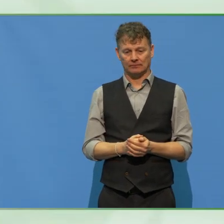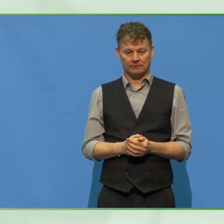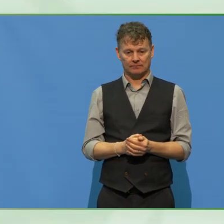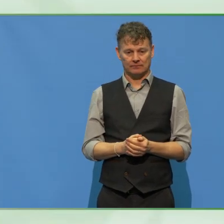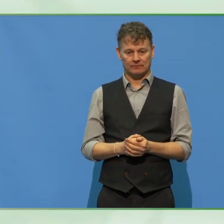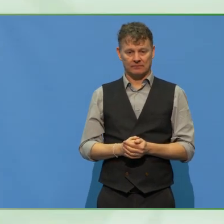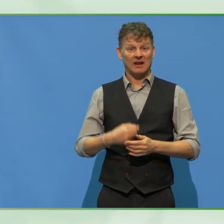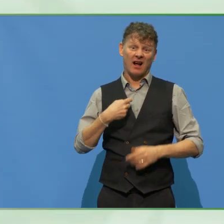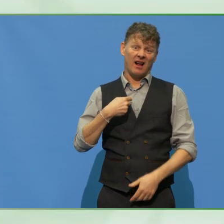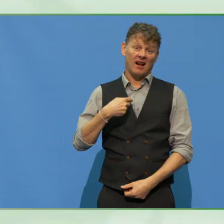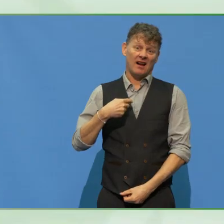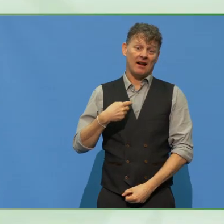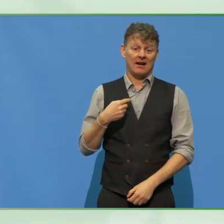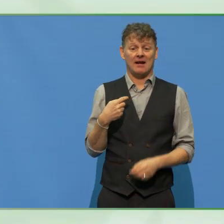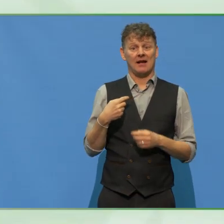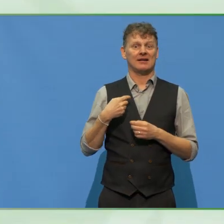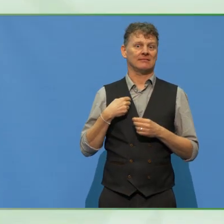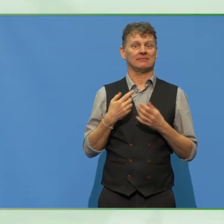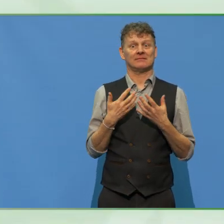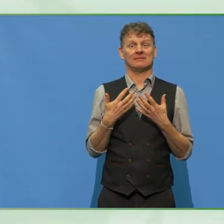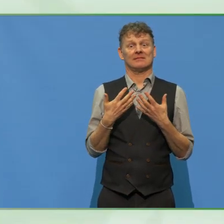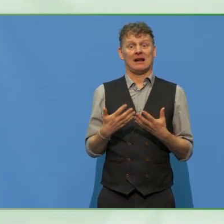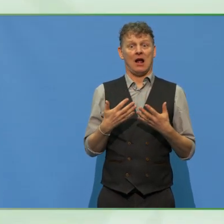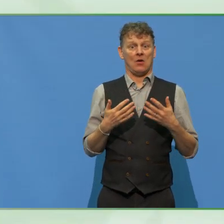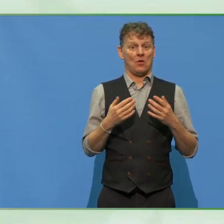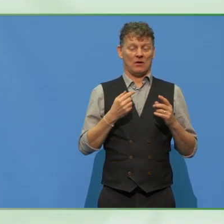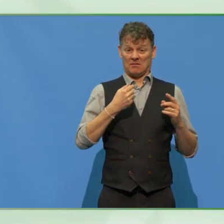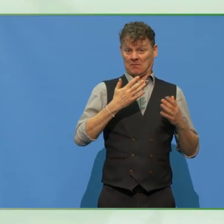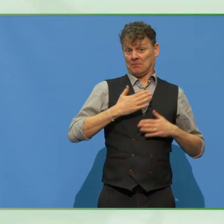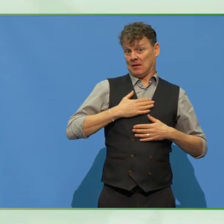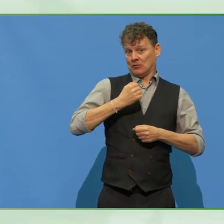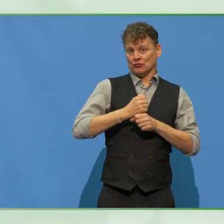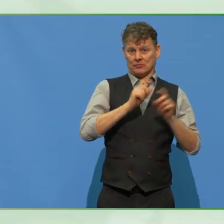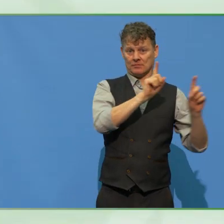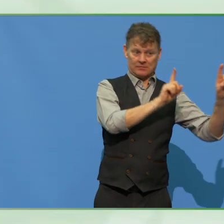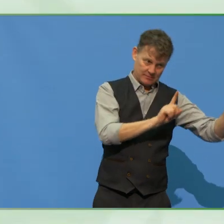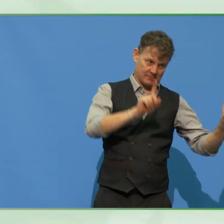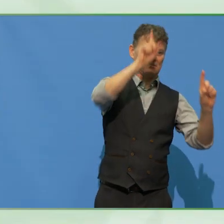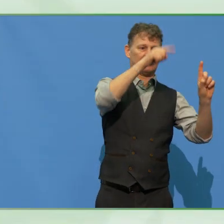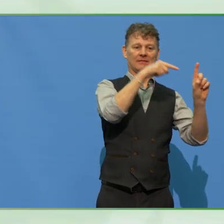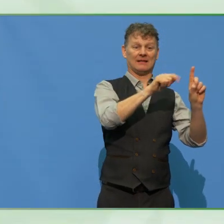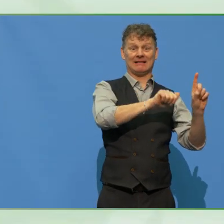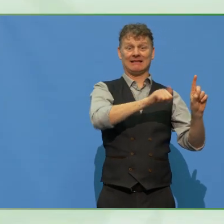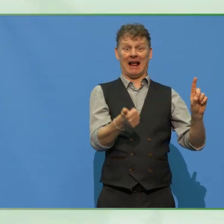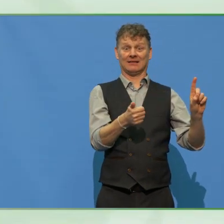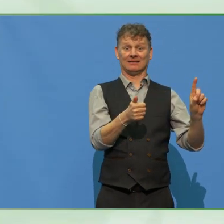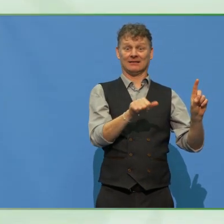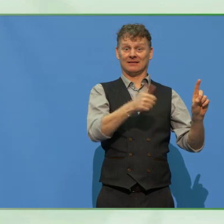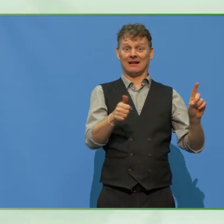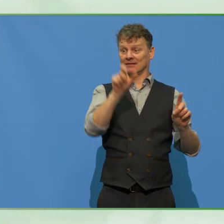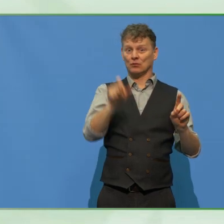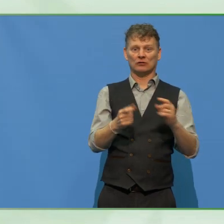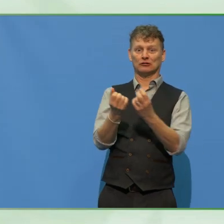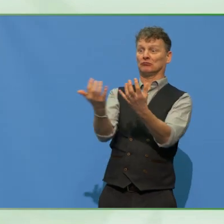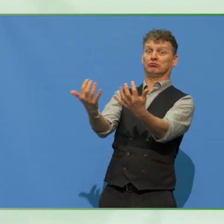through literally hundreds of candidates right now for the next generation. And the one thing I will say is,